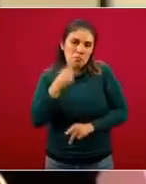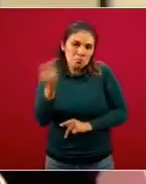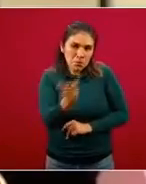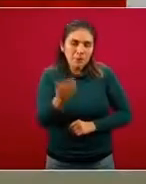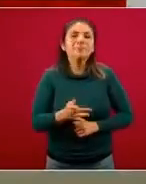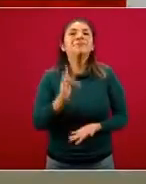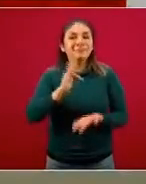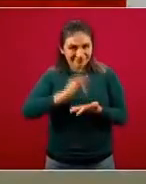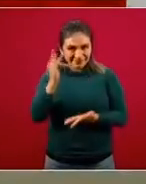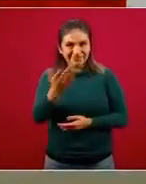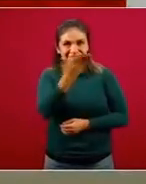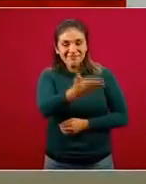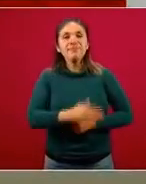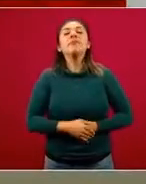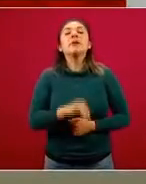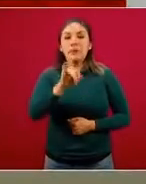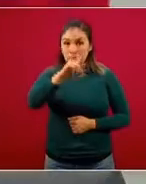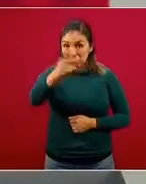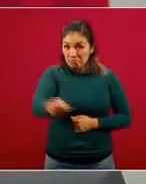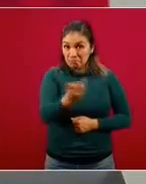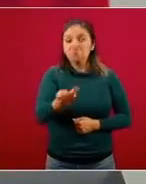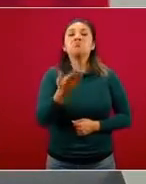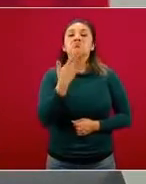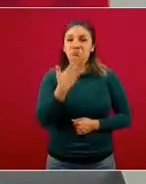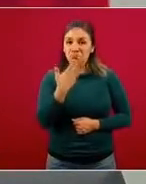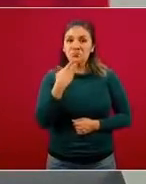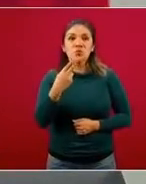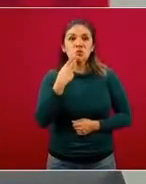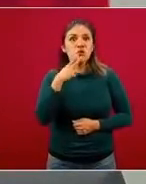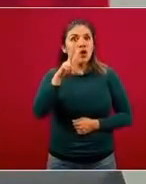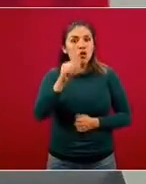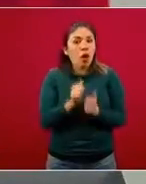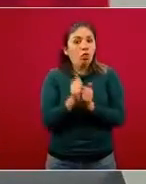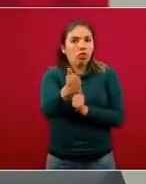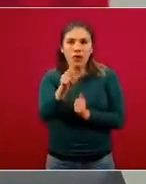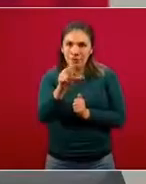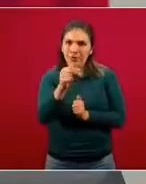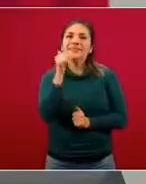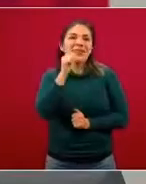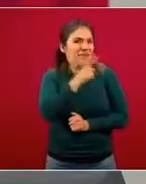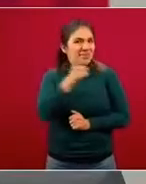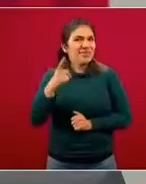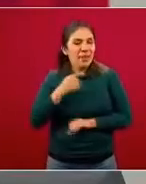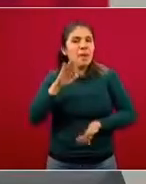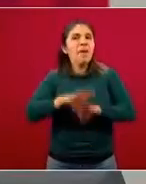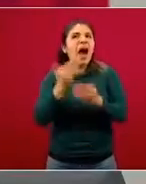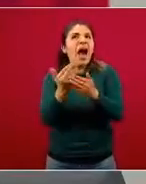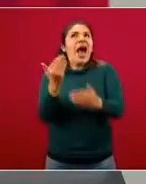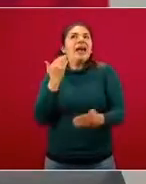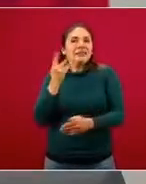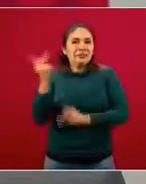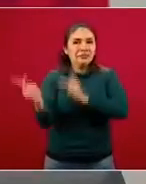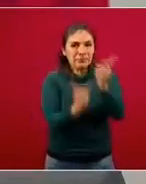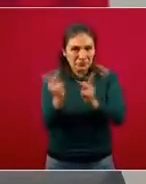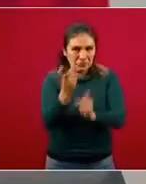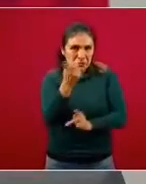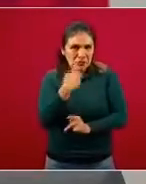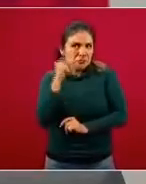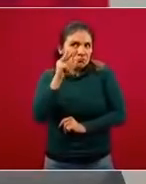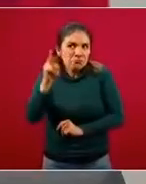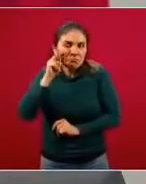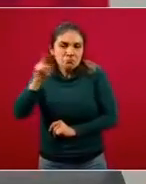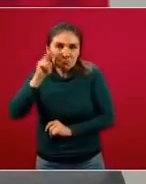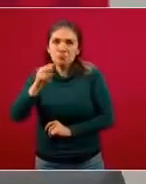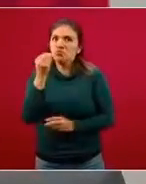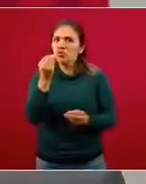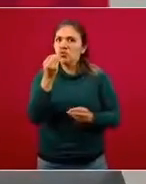pregunta. school? Muchísimas gracias. That's my question. Sí, su Thank you. pregunta es muy Yes, útil y no Victor. es nada Good adelantada. Siempre hay question, que Victor. No, adelantarse a las that's not too circunstancias. En far nuestro ahead caso in the hemos visto future.